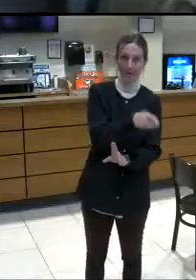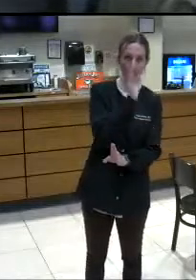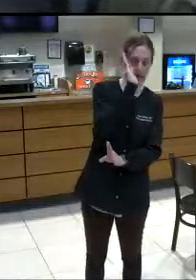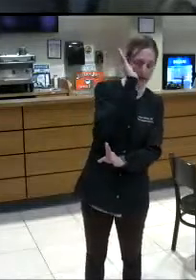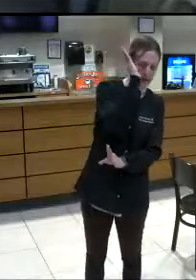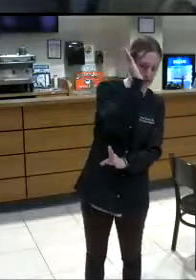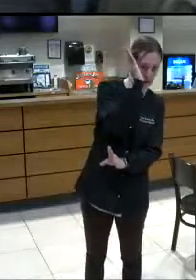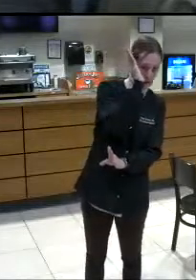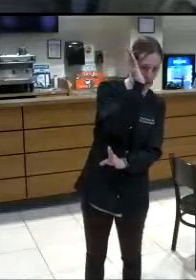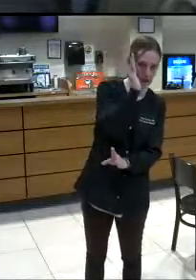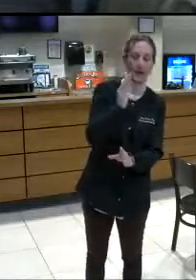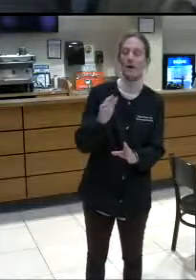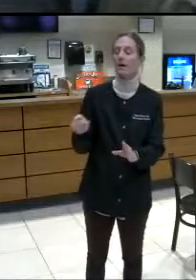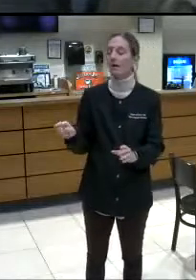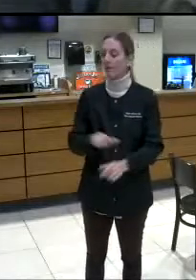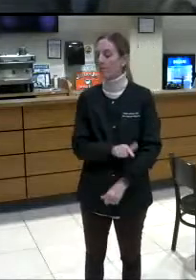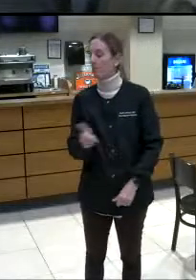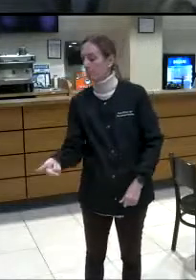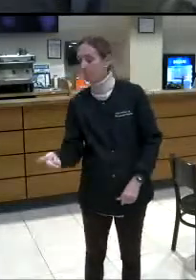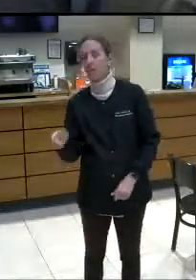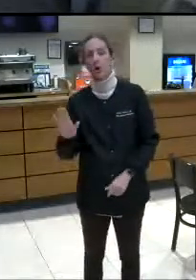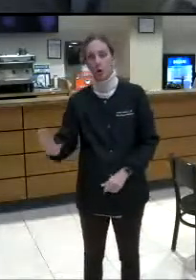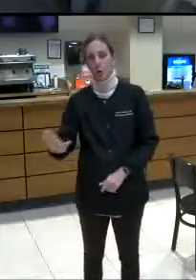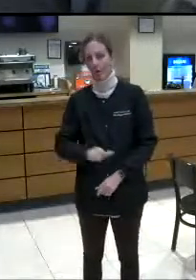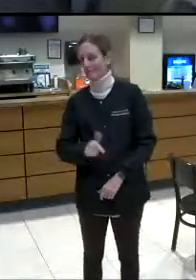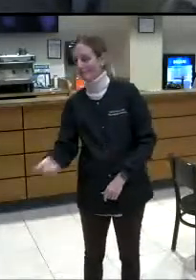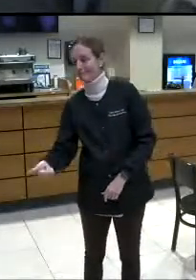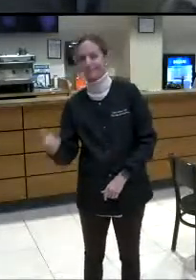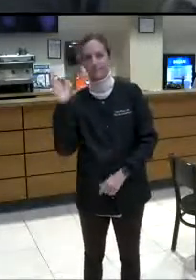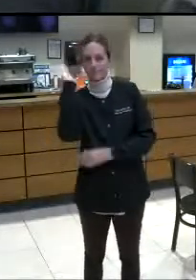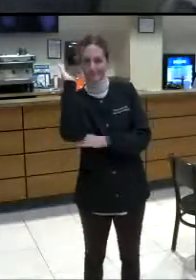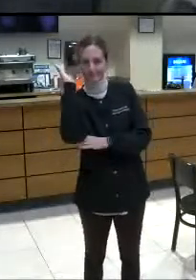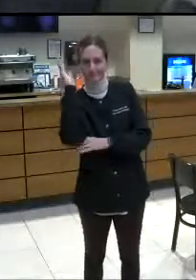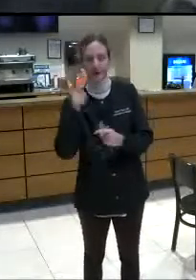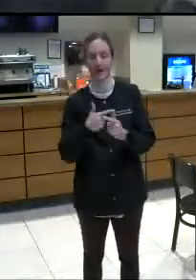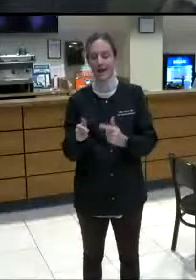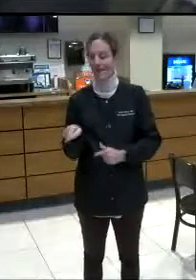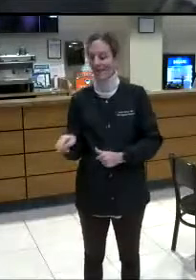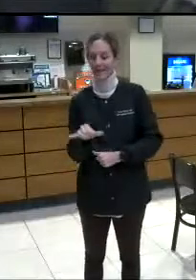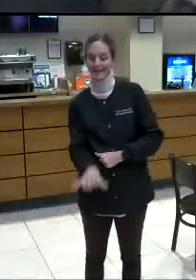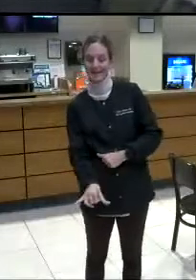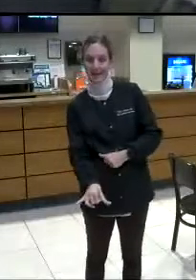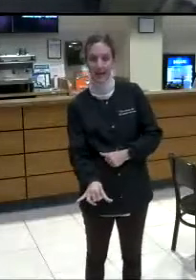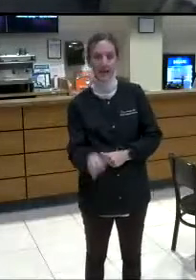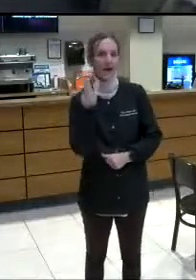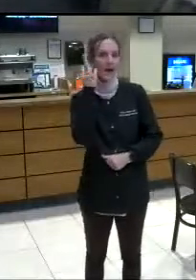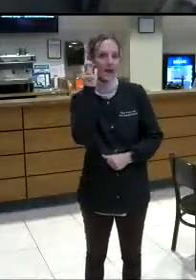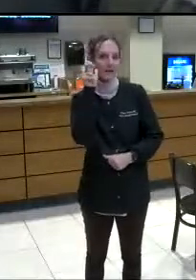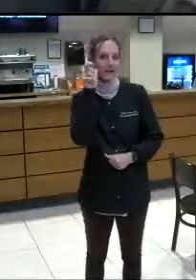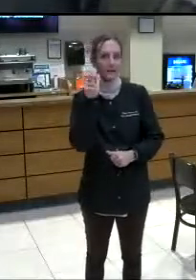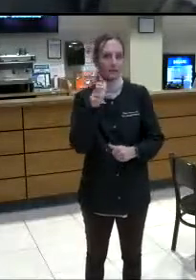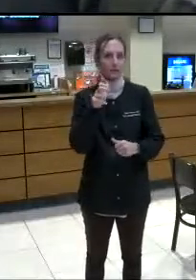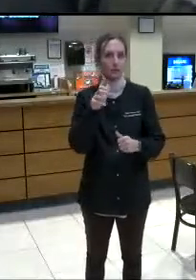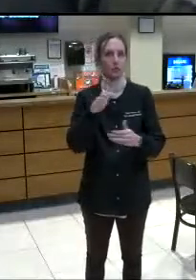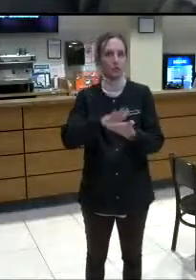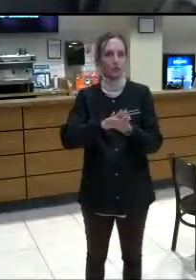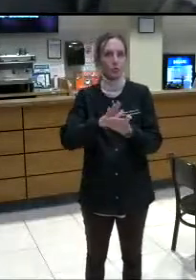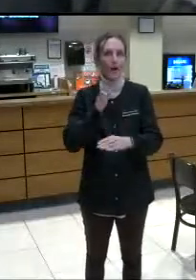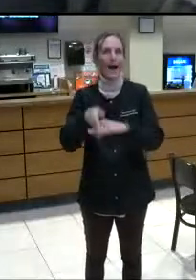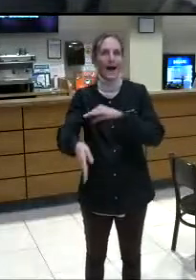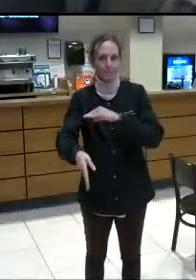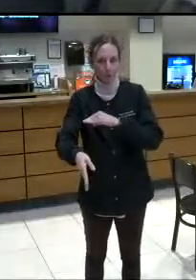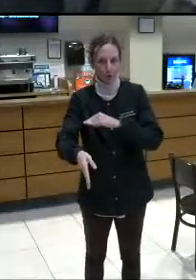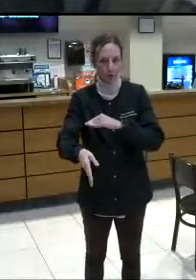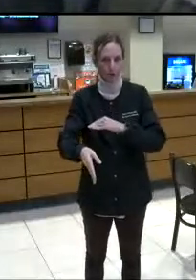the school that goes after them. And I hope that's been helpful just in getting ideas and listening to each